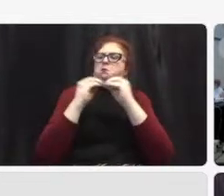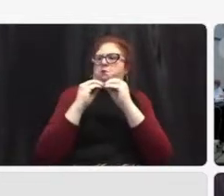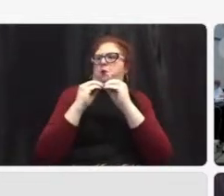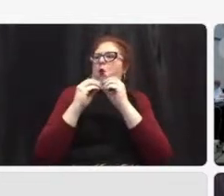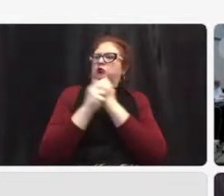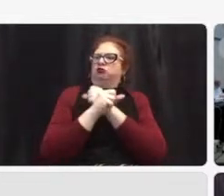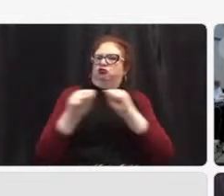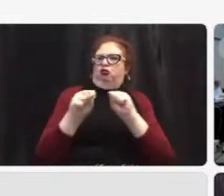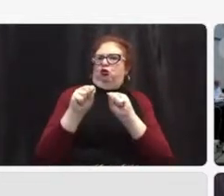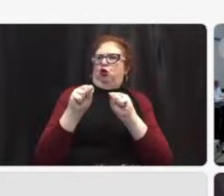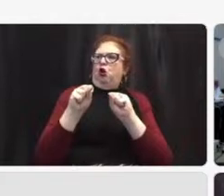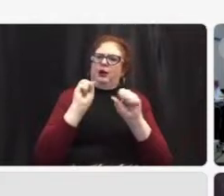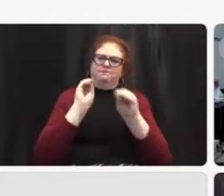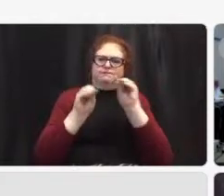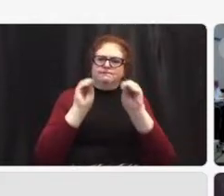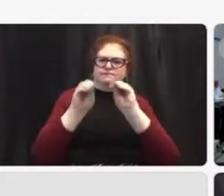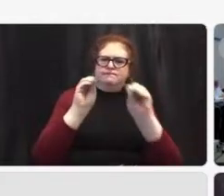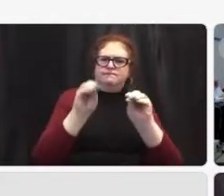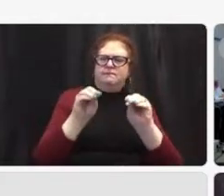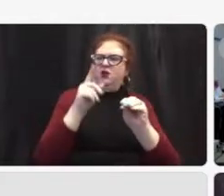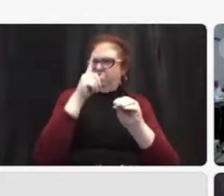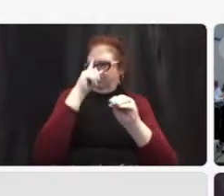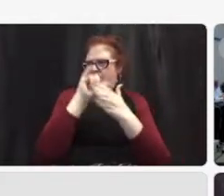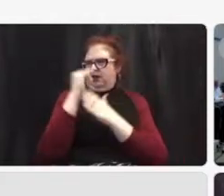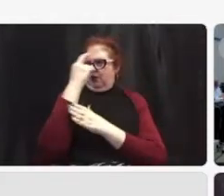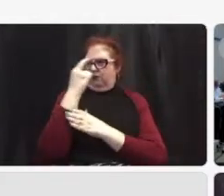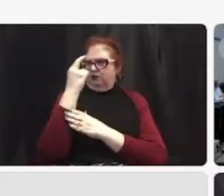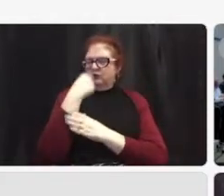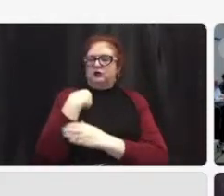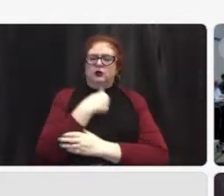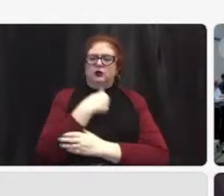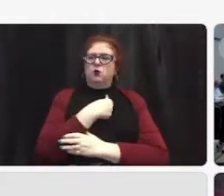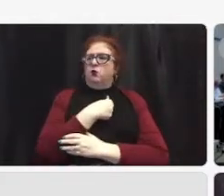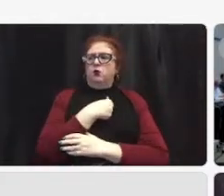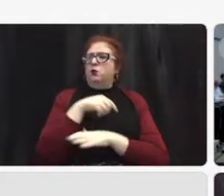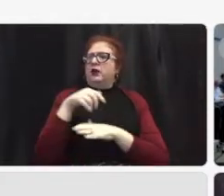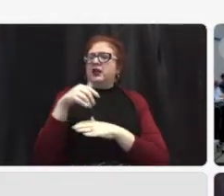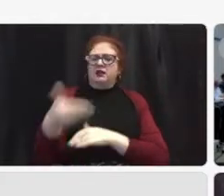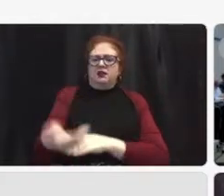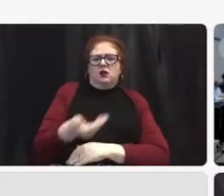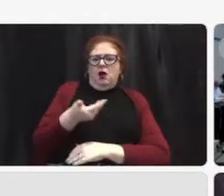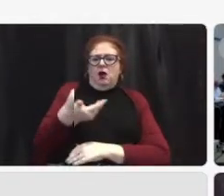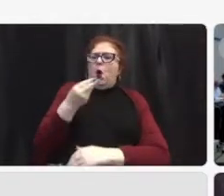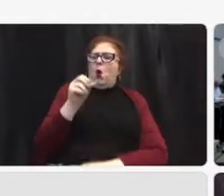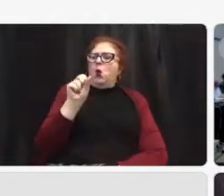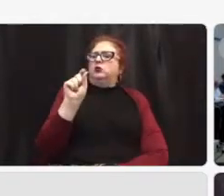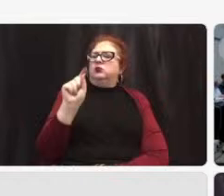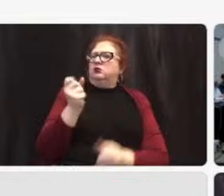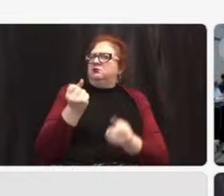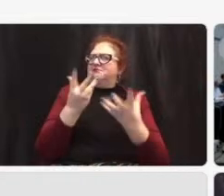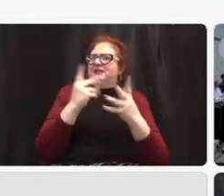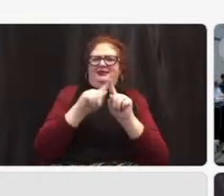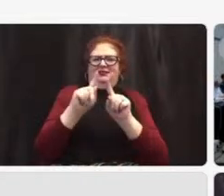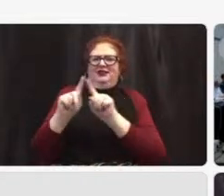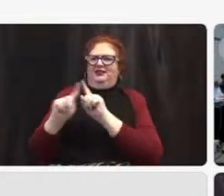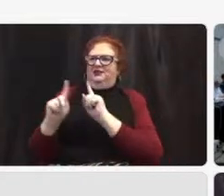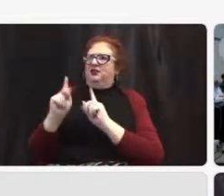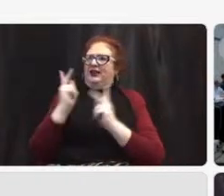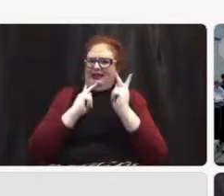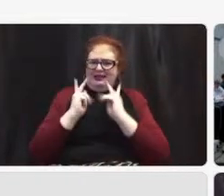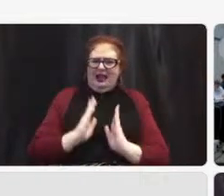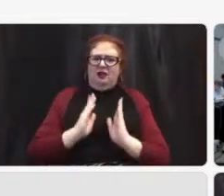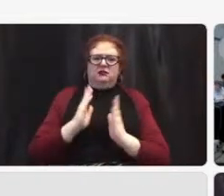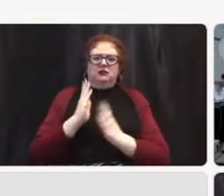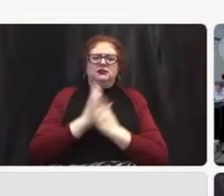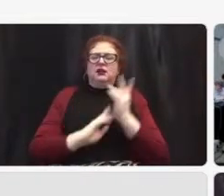We host a lot of different types of guests. A lot of people are visiting families in the neighborhood. They have big families, and